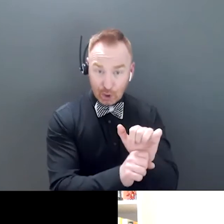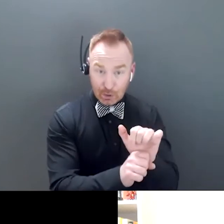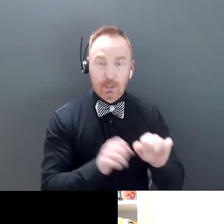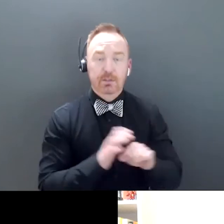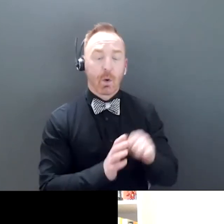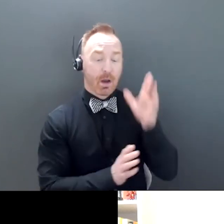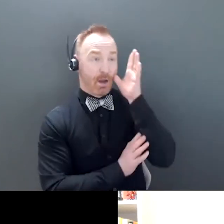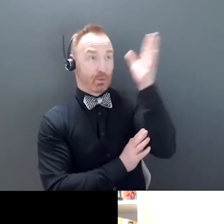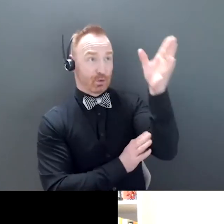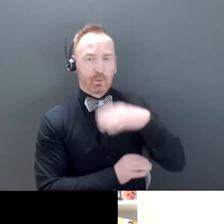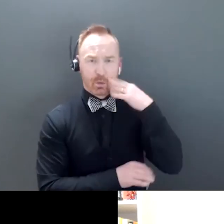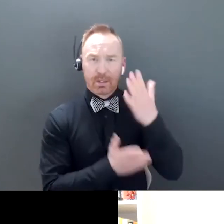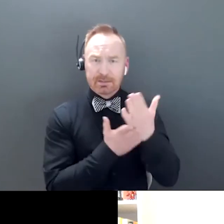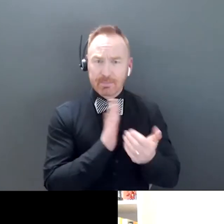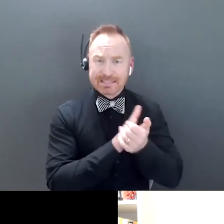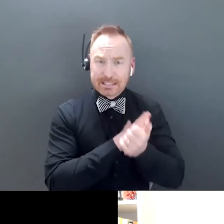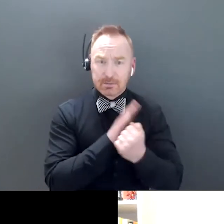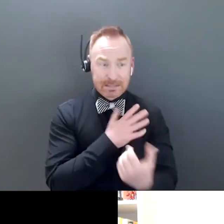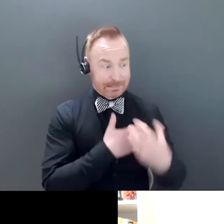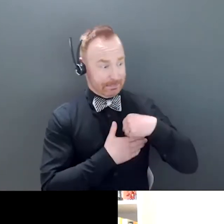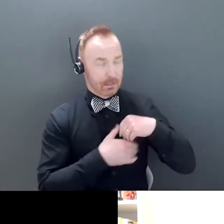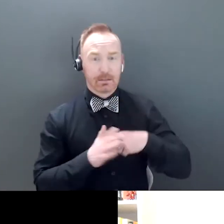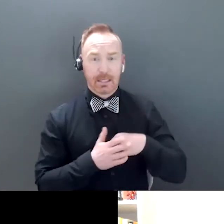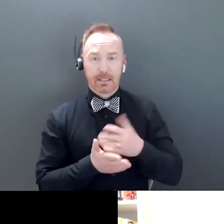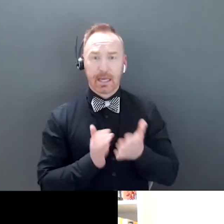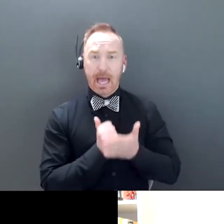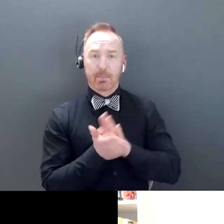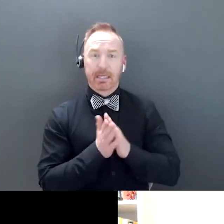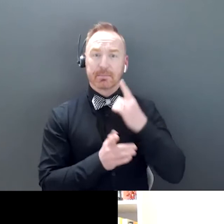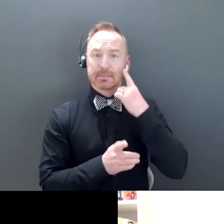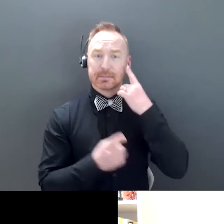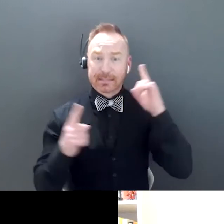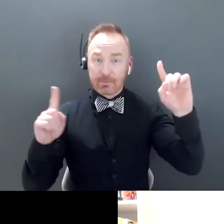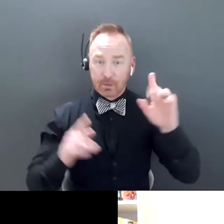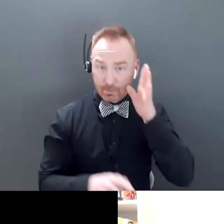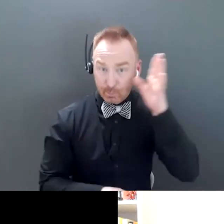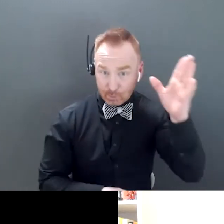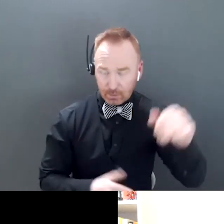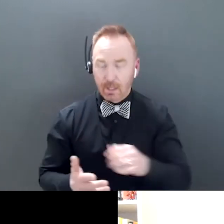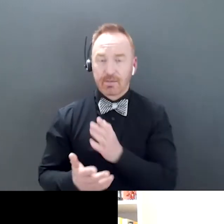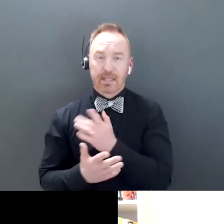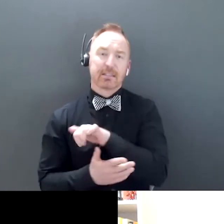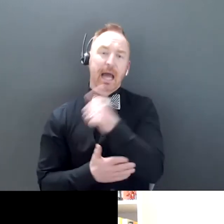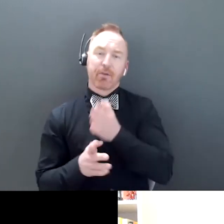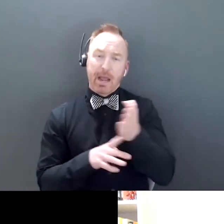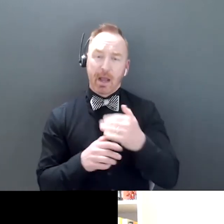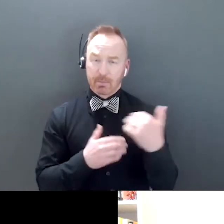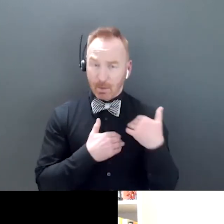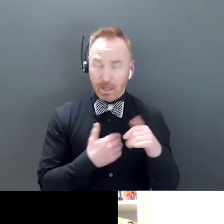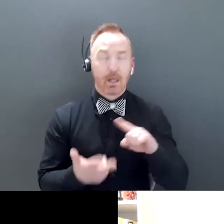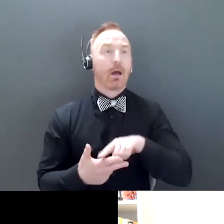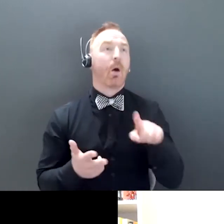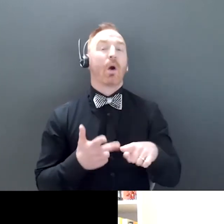skills that are going to help us succeed in the future. And so that's another area that I'm responsible for, and just communication